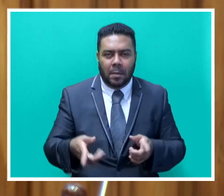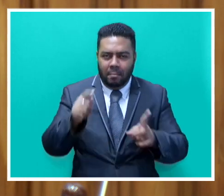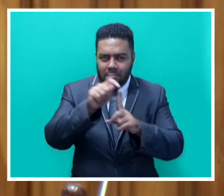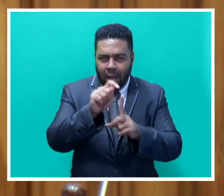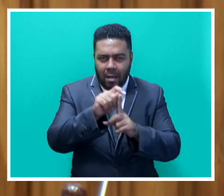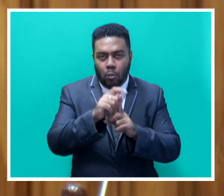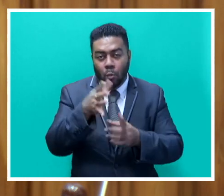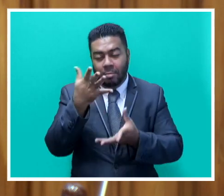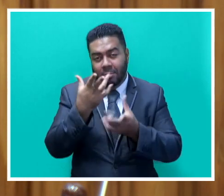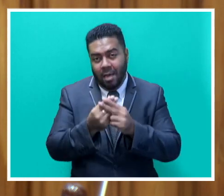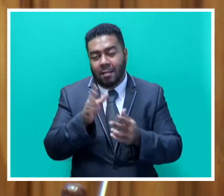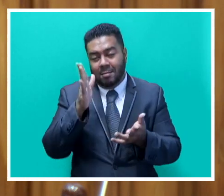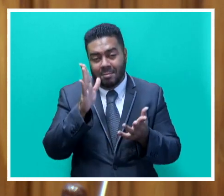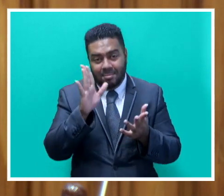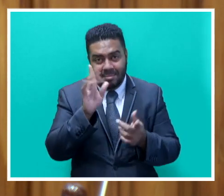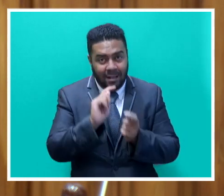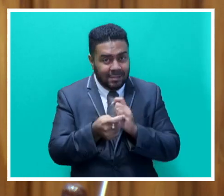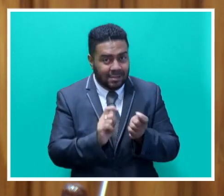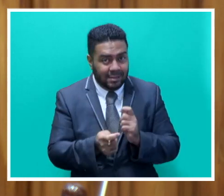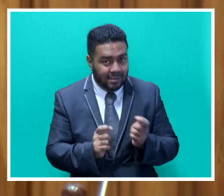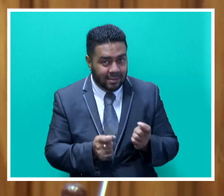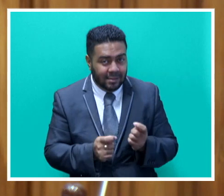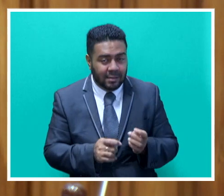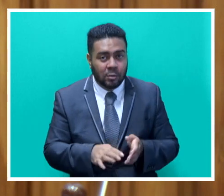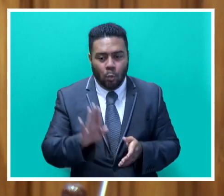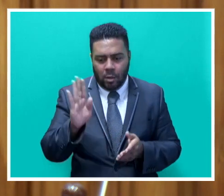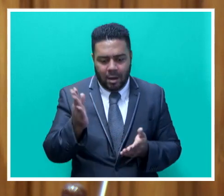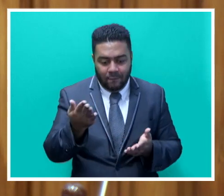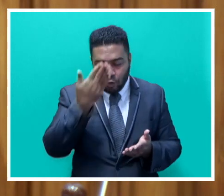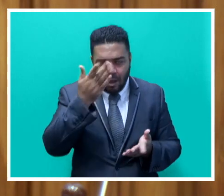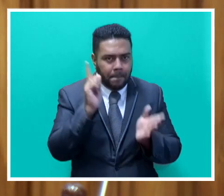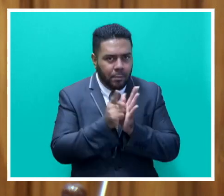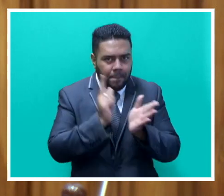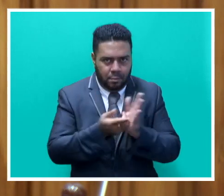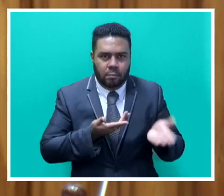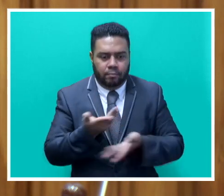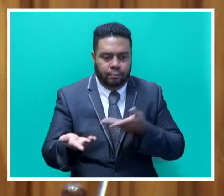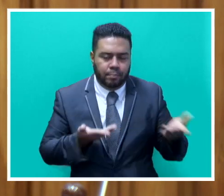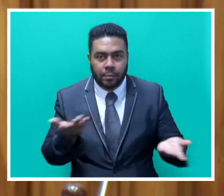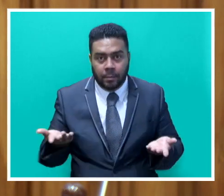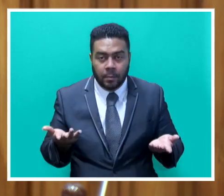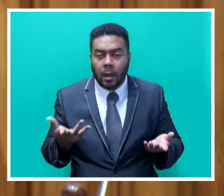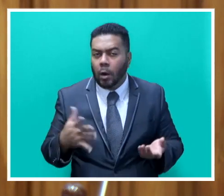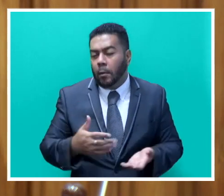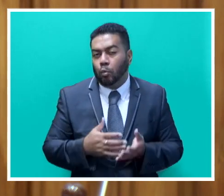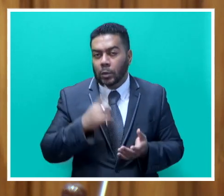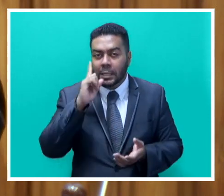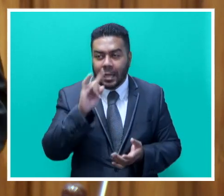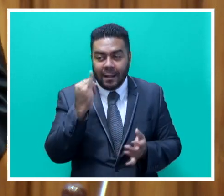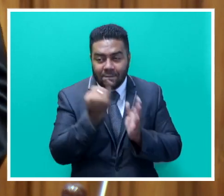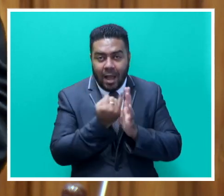we can provide turnaround results quicker to the most at risk of severe COVID-19. It is critical